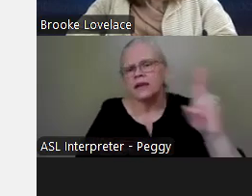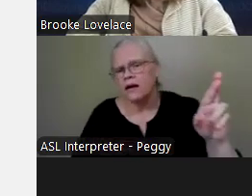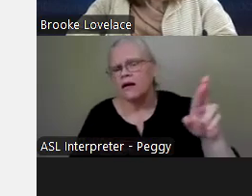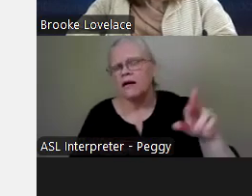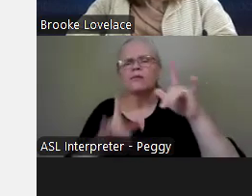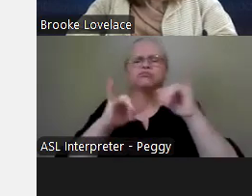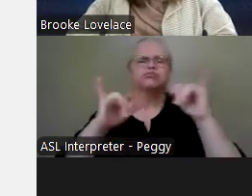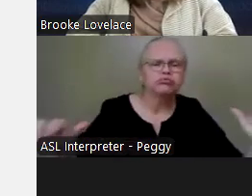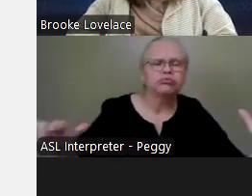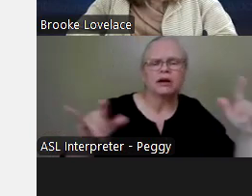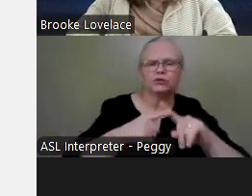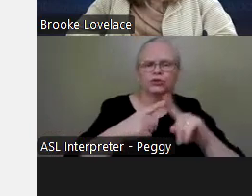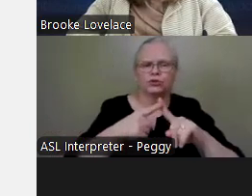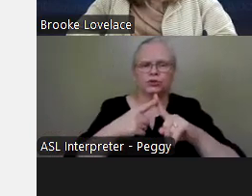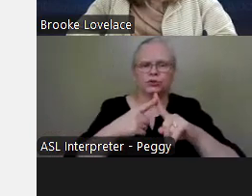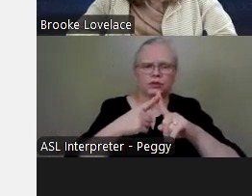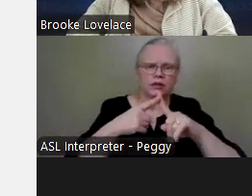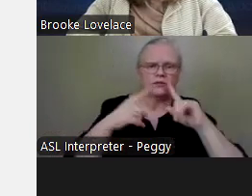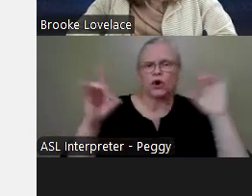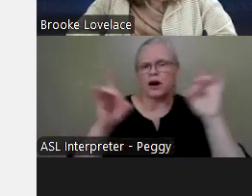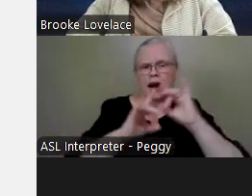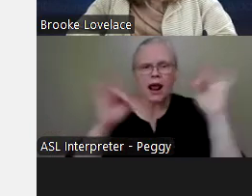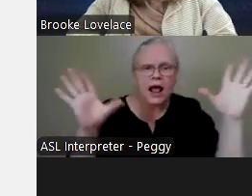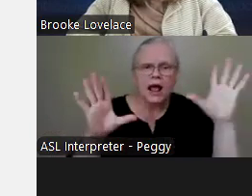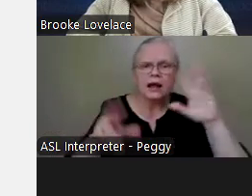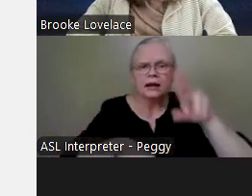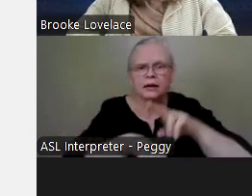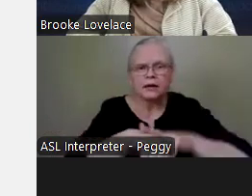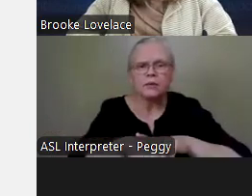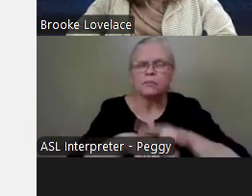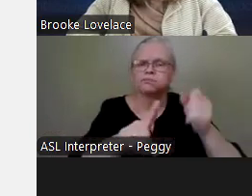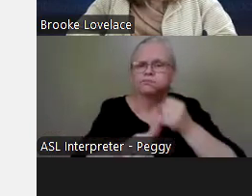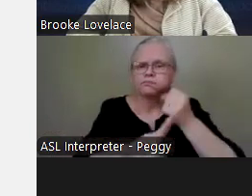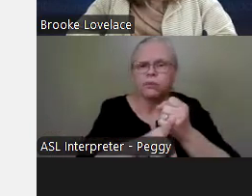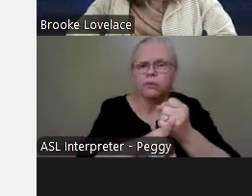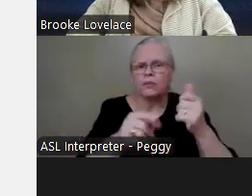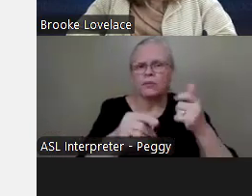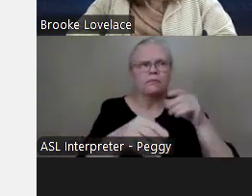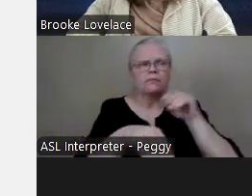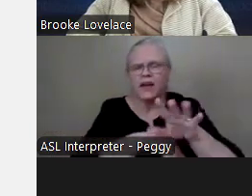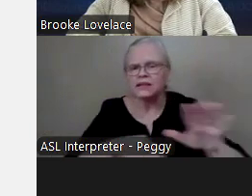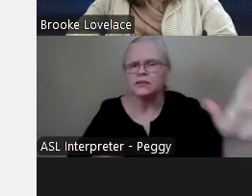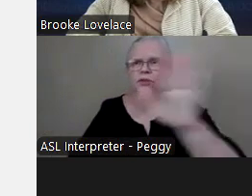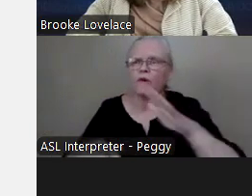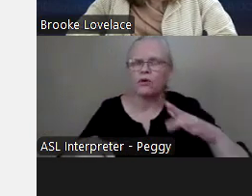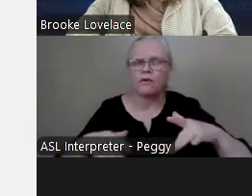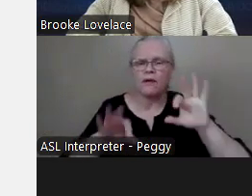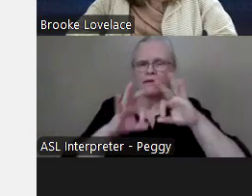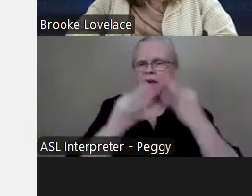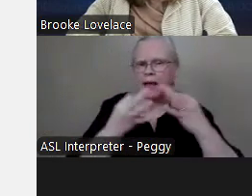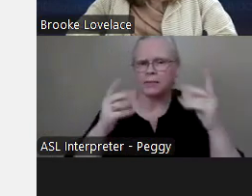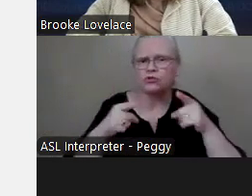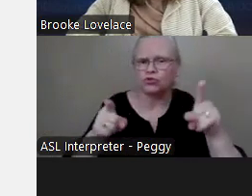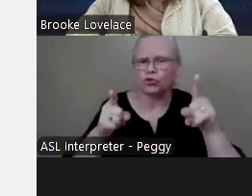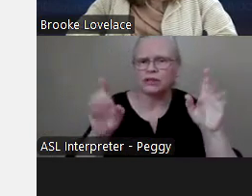to respond to natural man-made disasters and public health issues that affect people with developmental disabilities and their families. And then